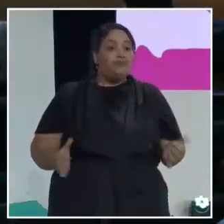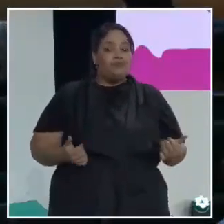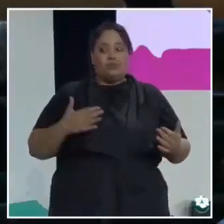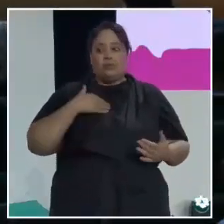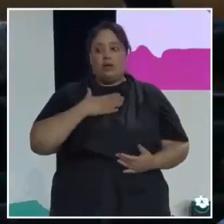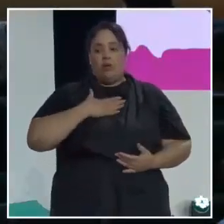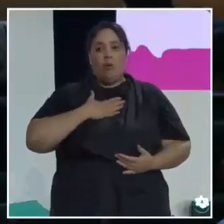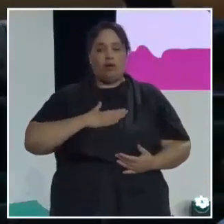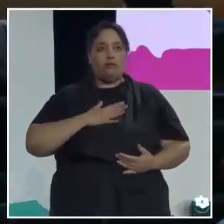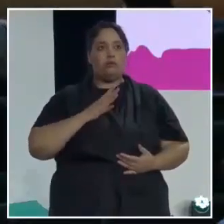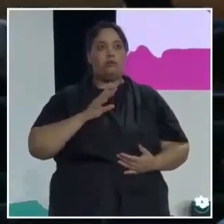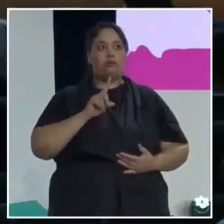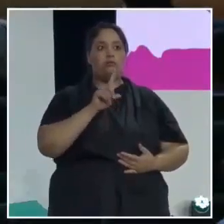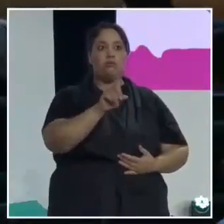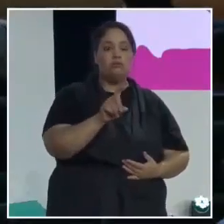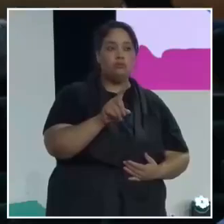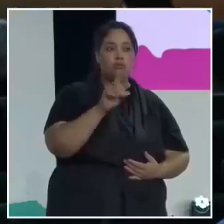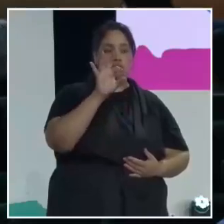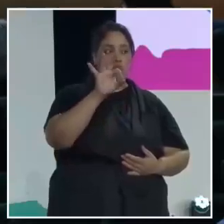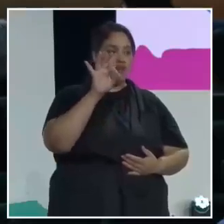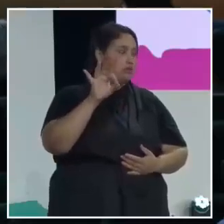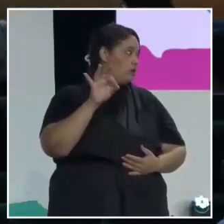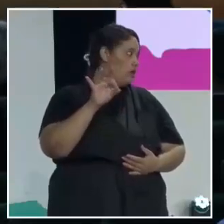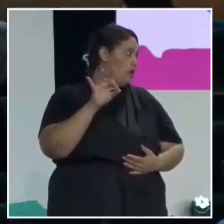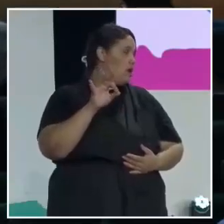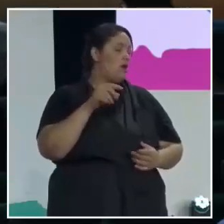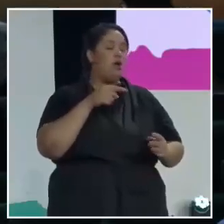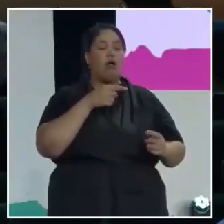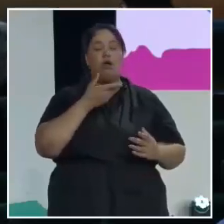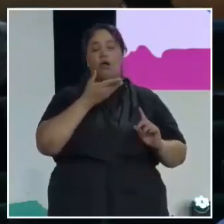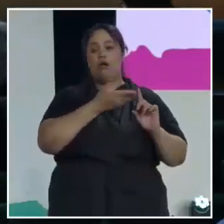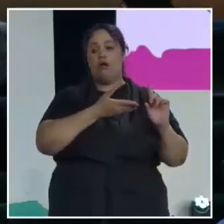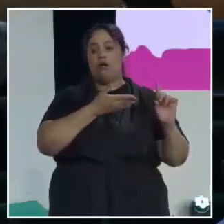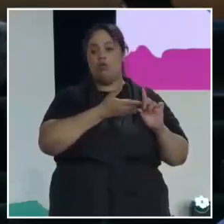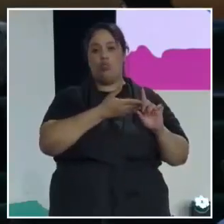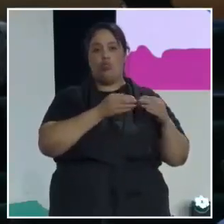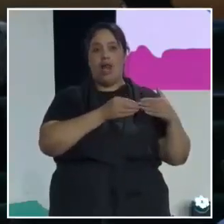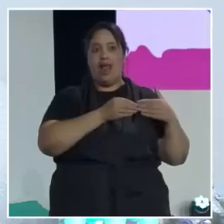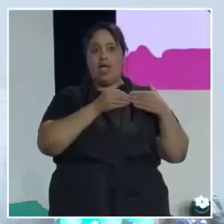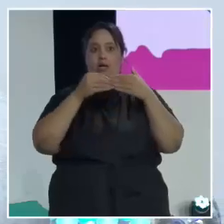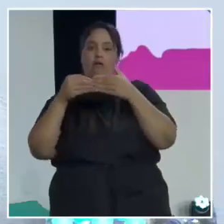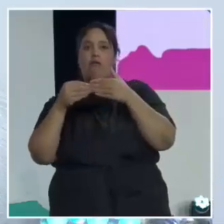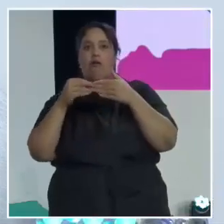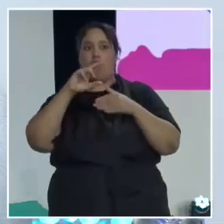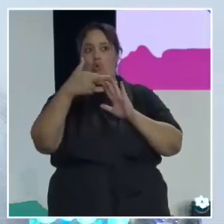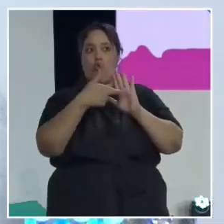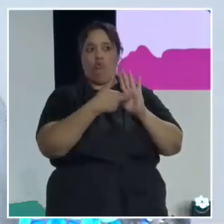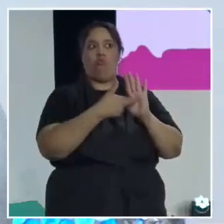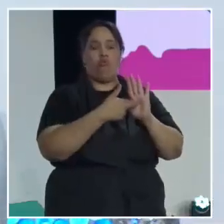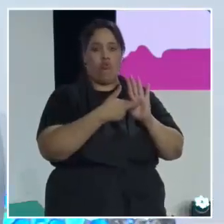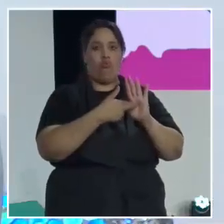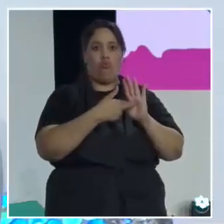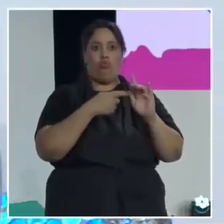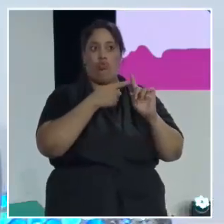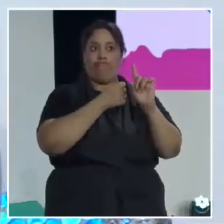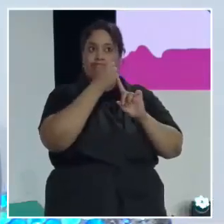to raise a question to Professor Mariana Mazzucato. So you have been a leading figure in trying to argue for